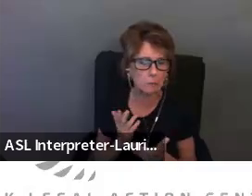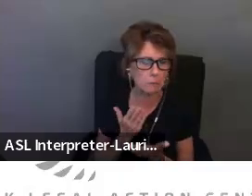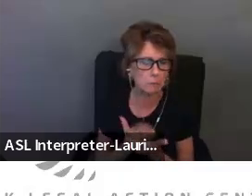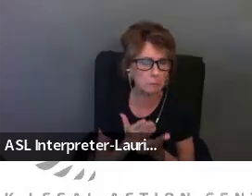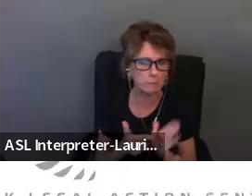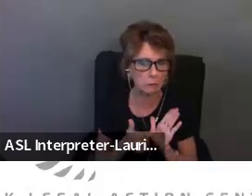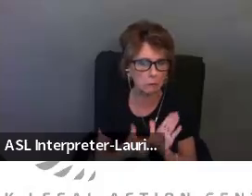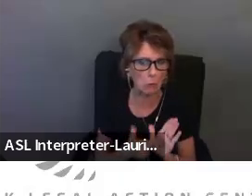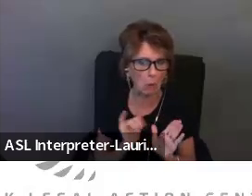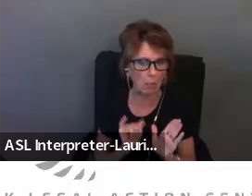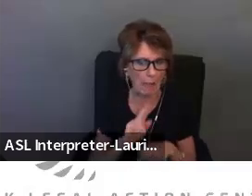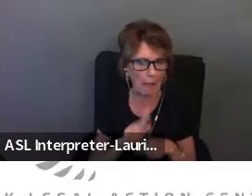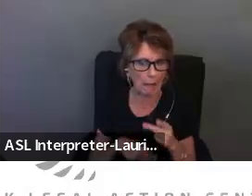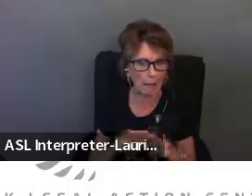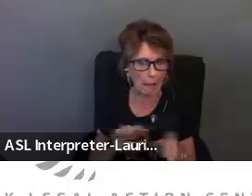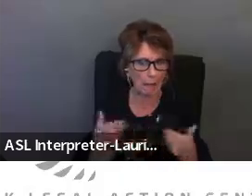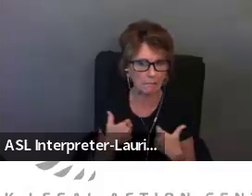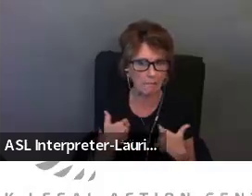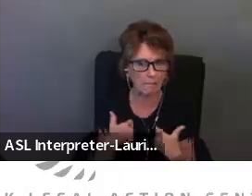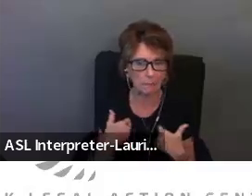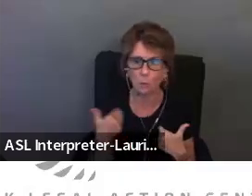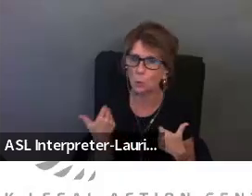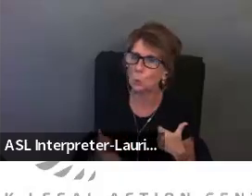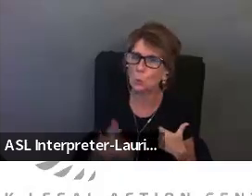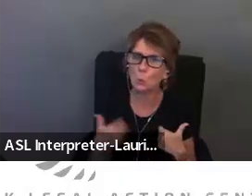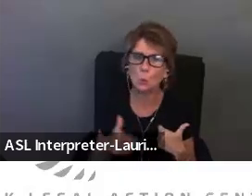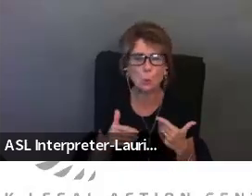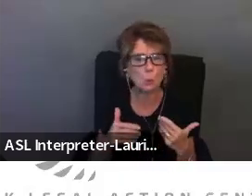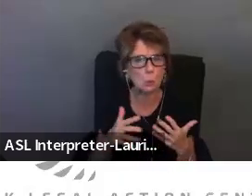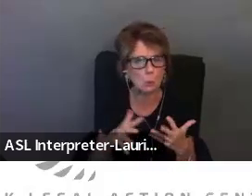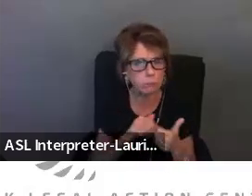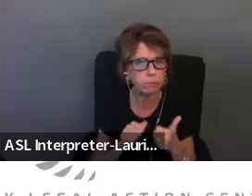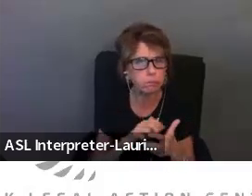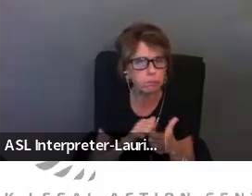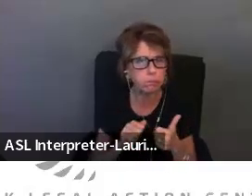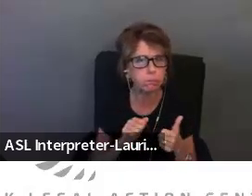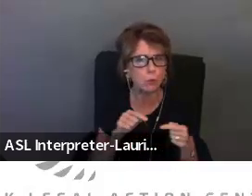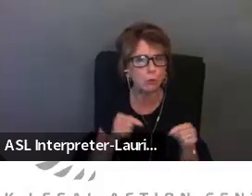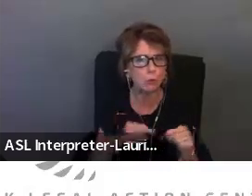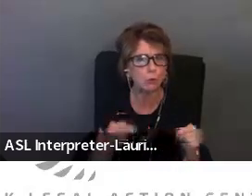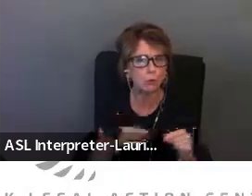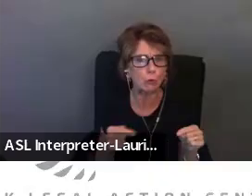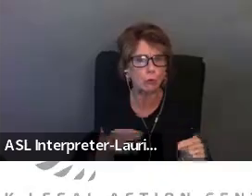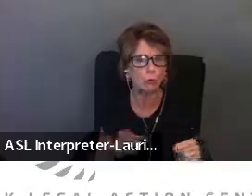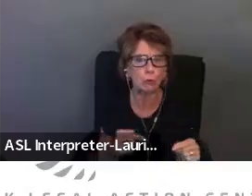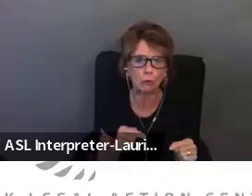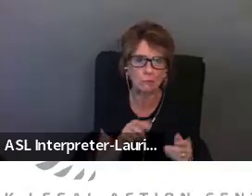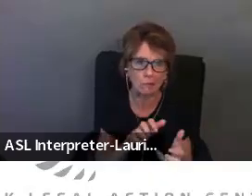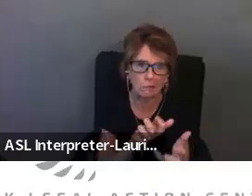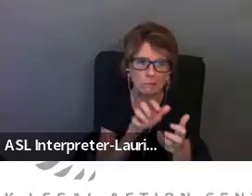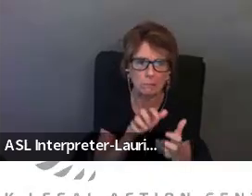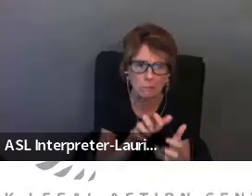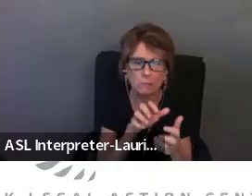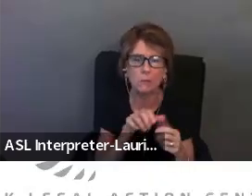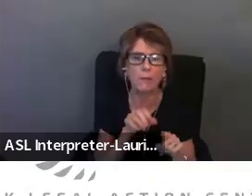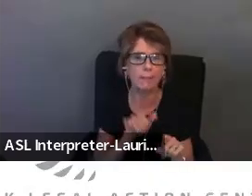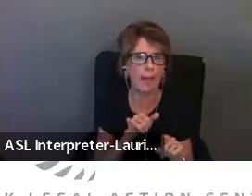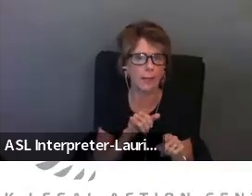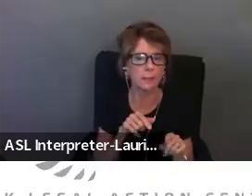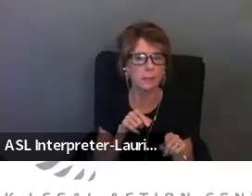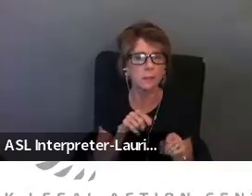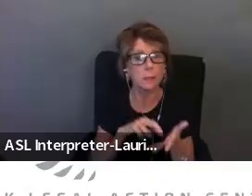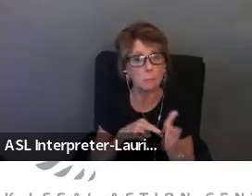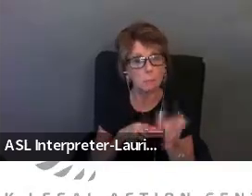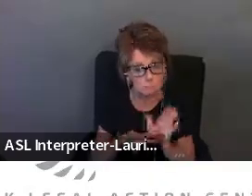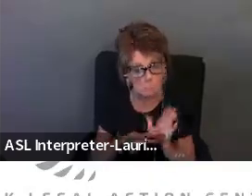these animals are acting out and causing harm, then the landlord could ask